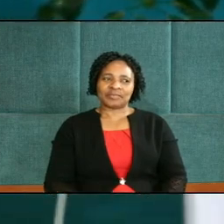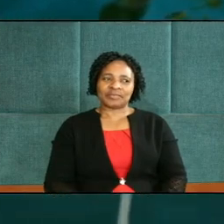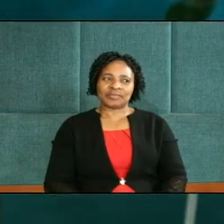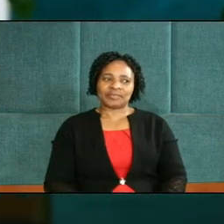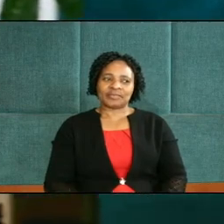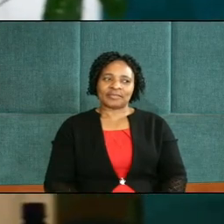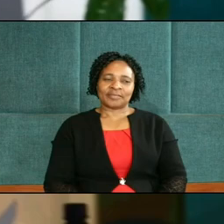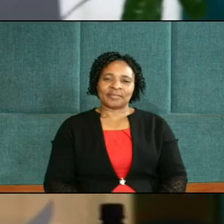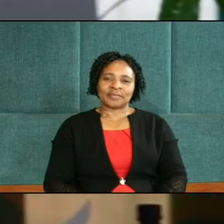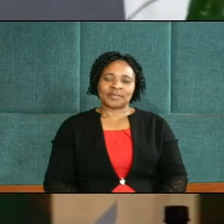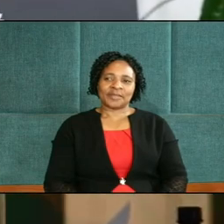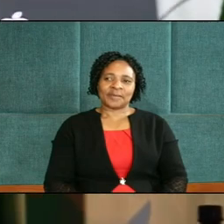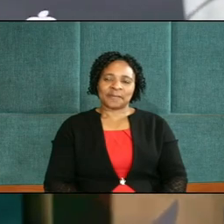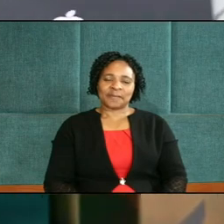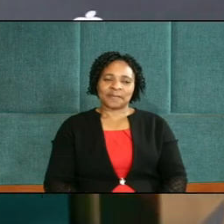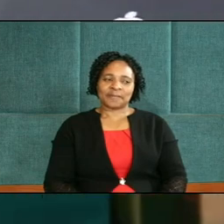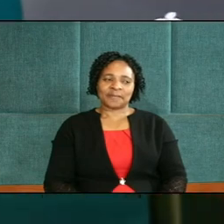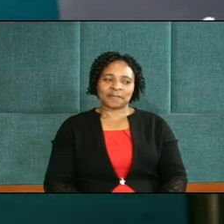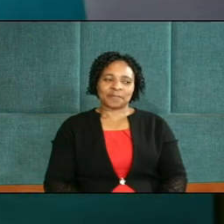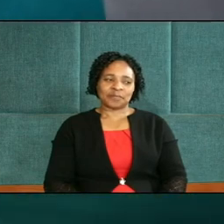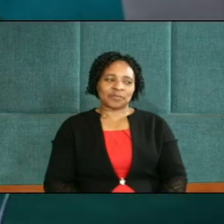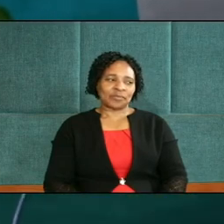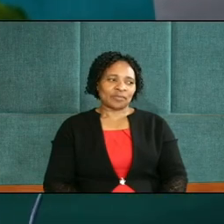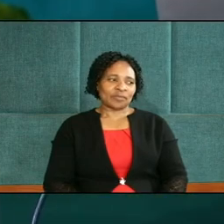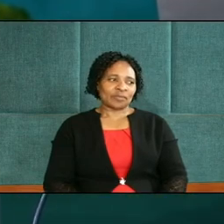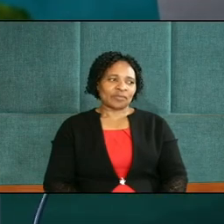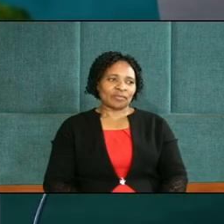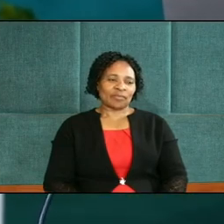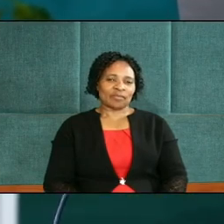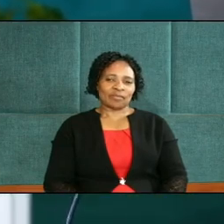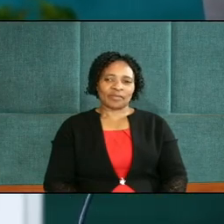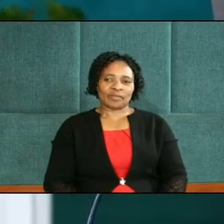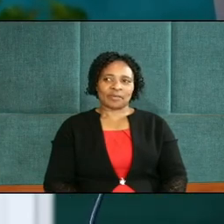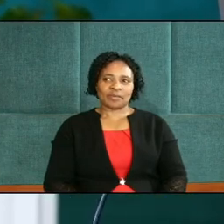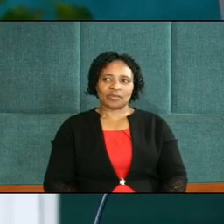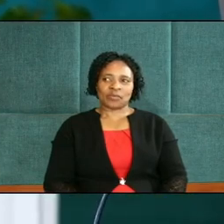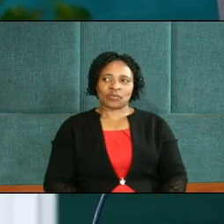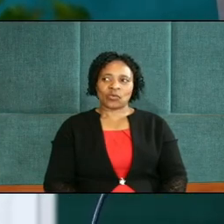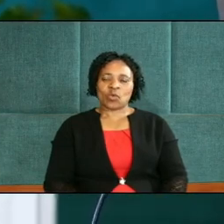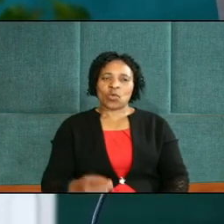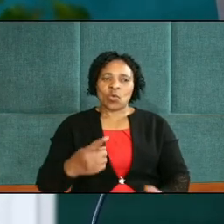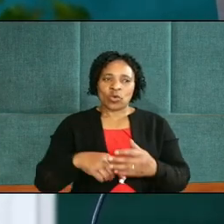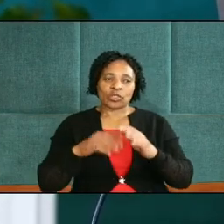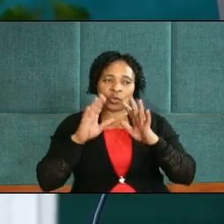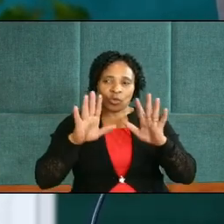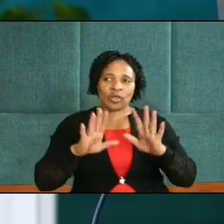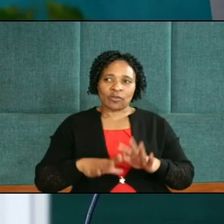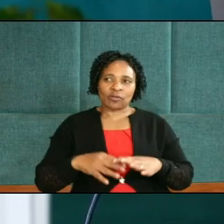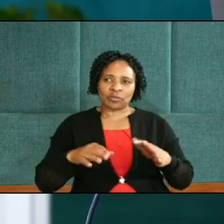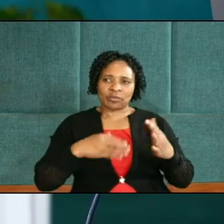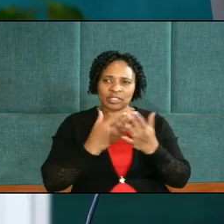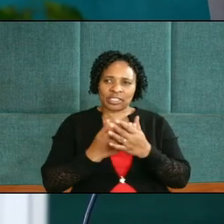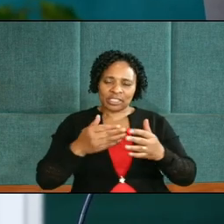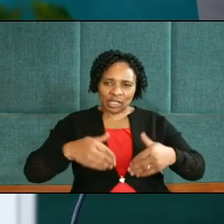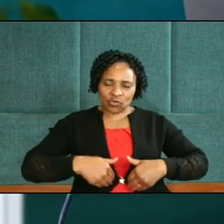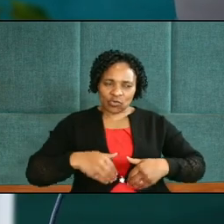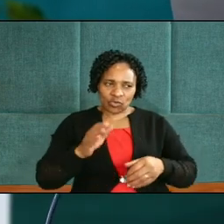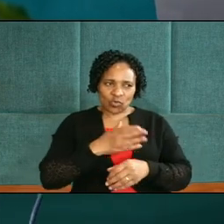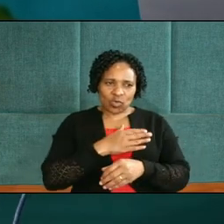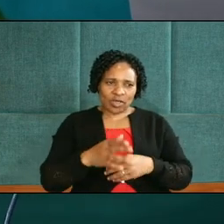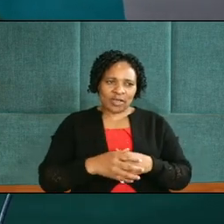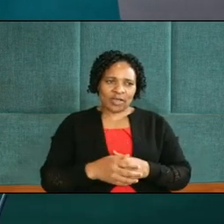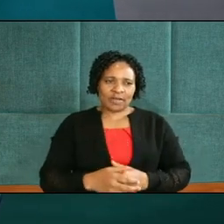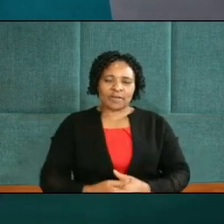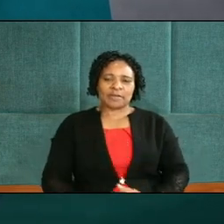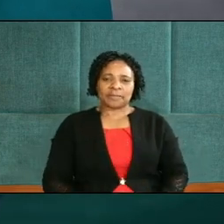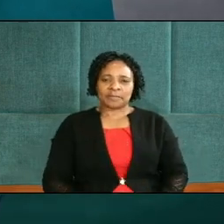little bit more on my monitors. That would be good. Okay, what a wonderful presentation from our, is that the youth choir? Amen.